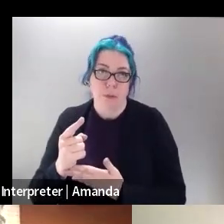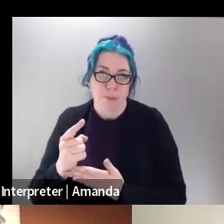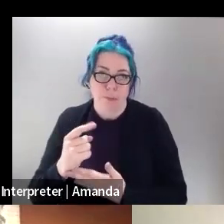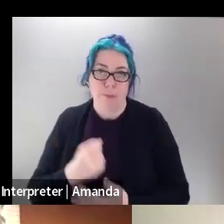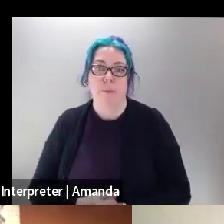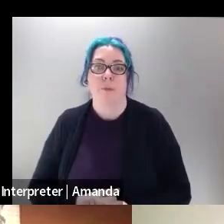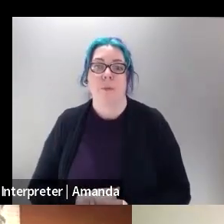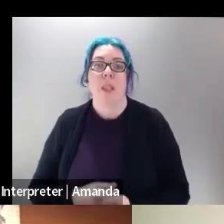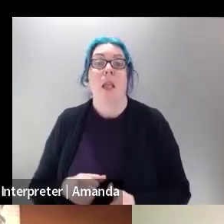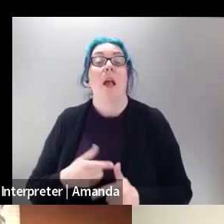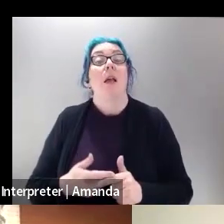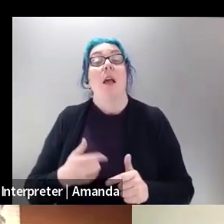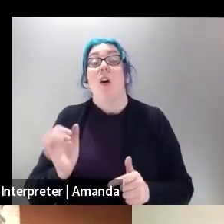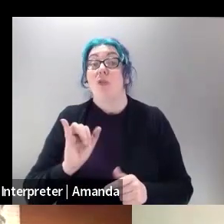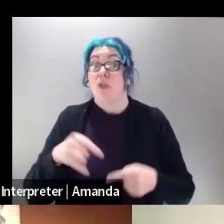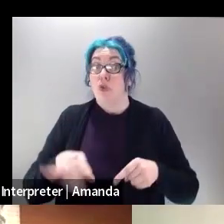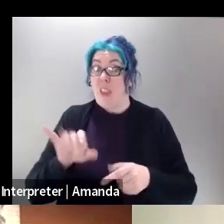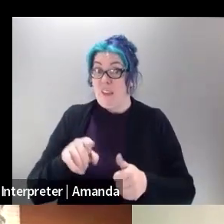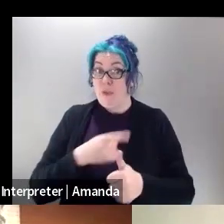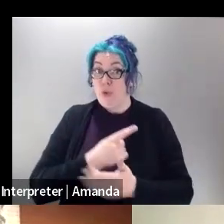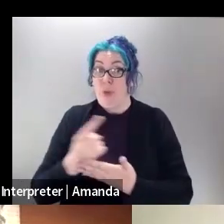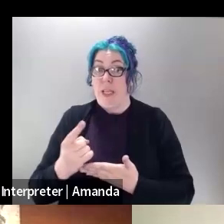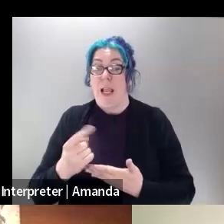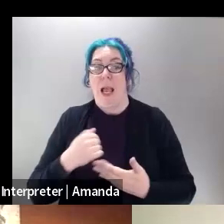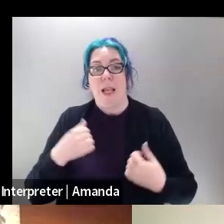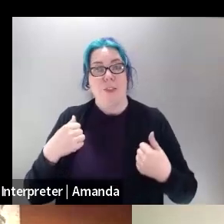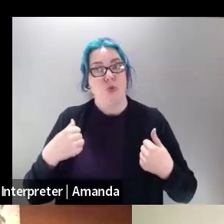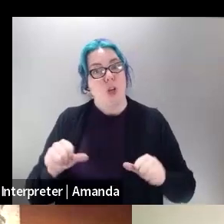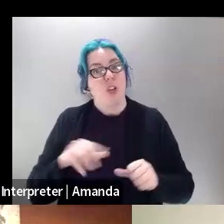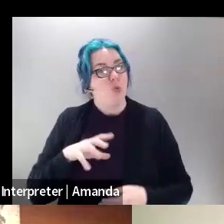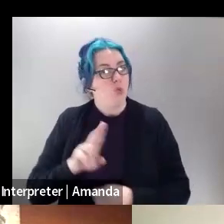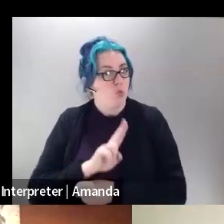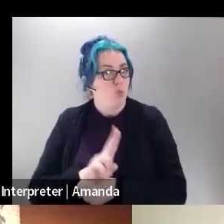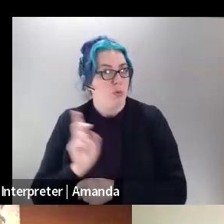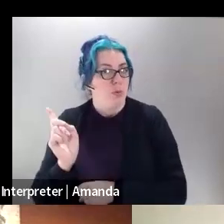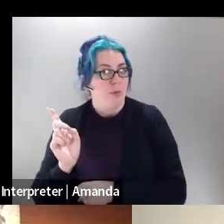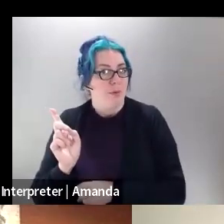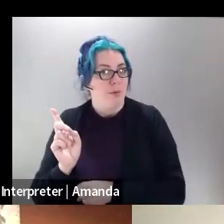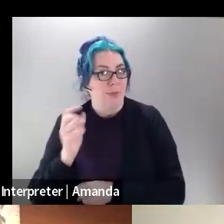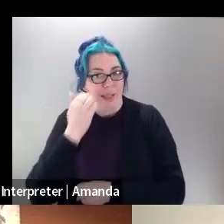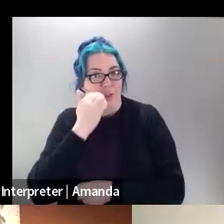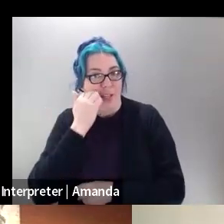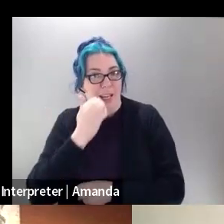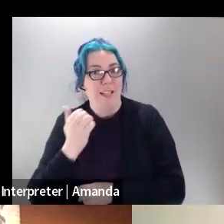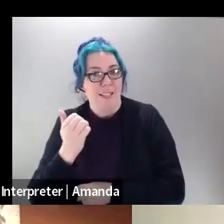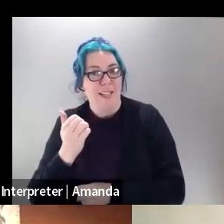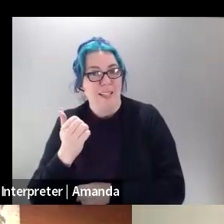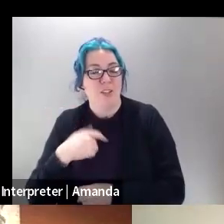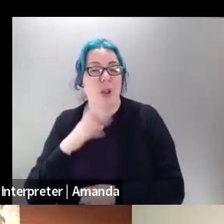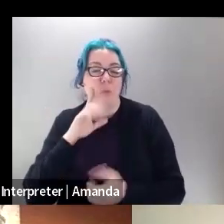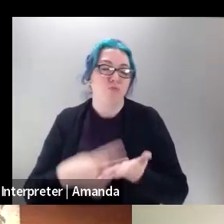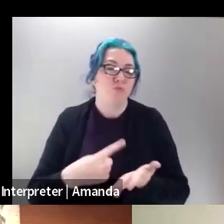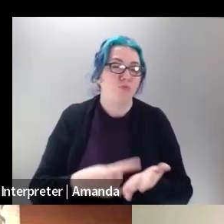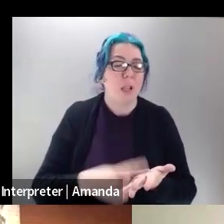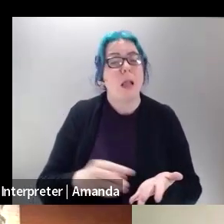to refer to it specifically every day for the first week. And then other people kind of start doing it. I'm not